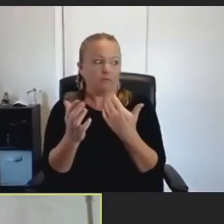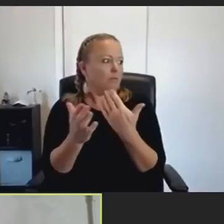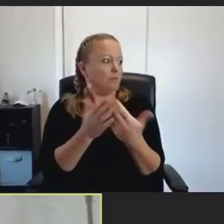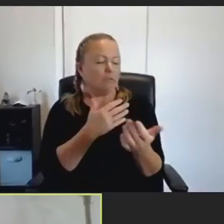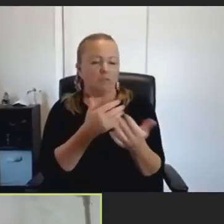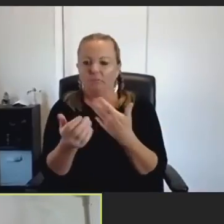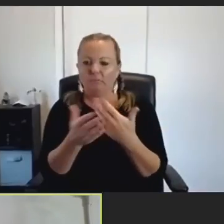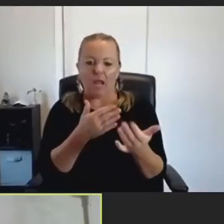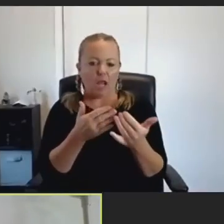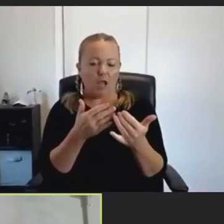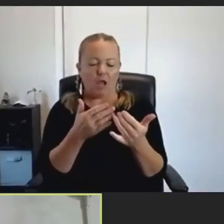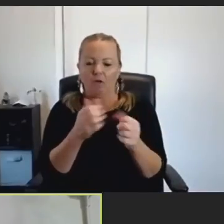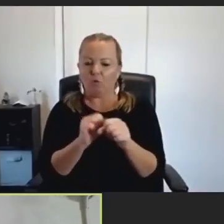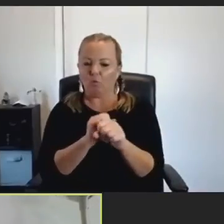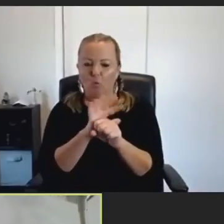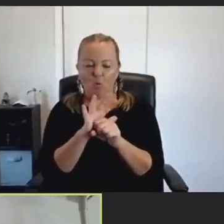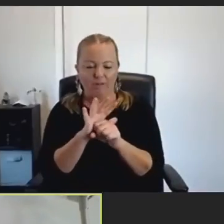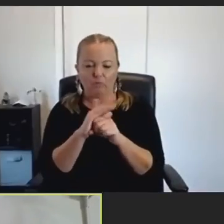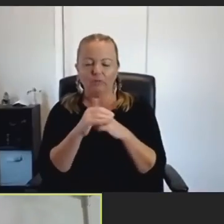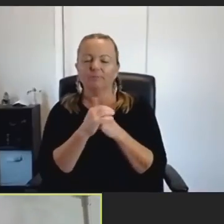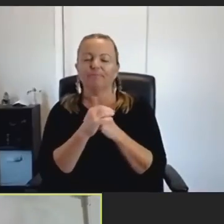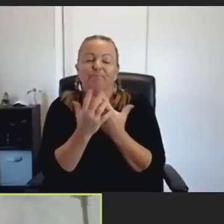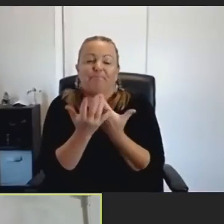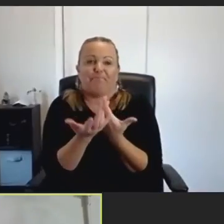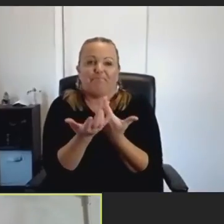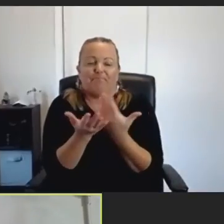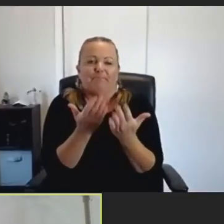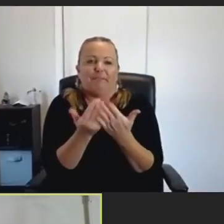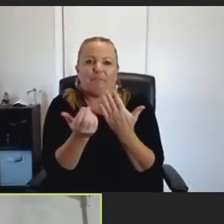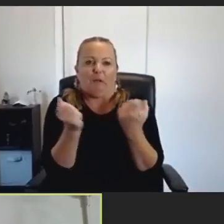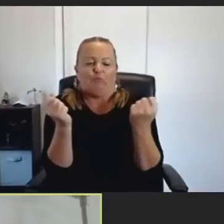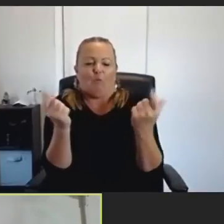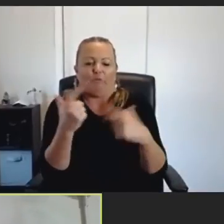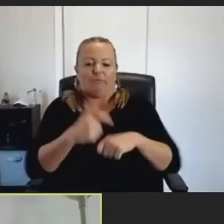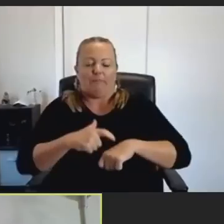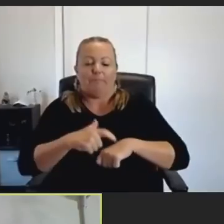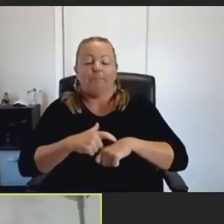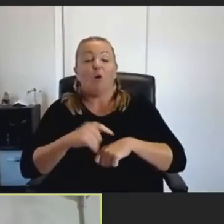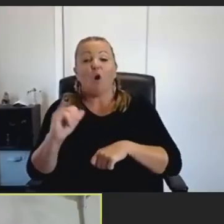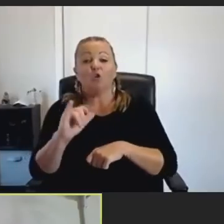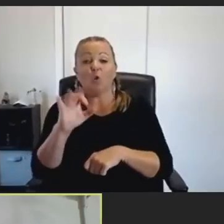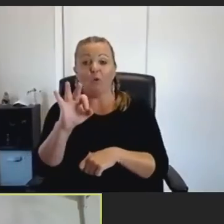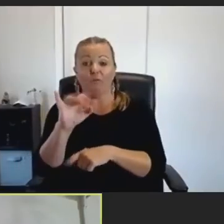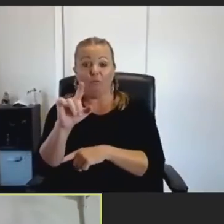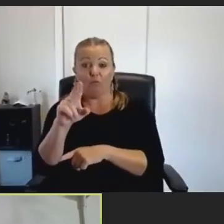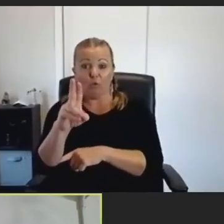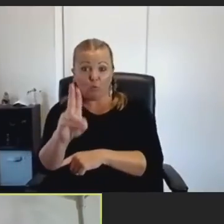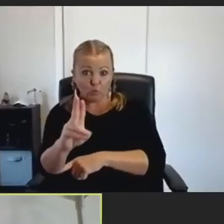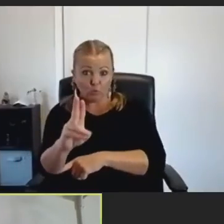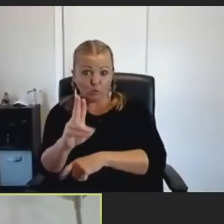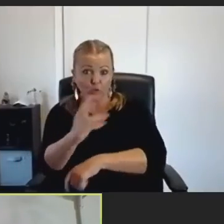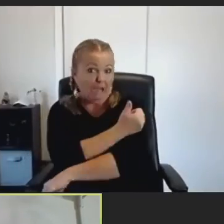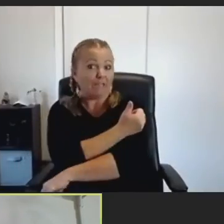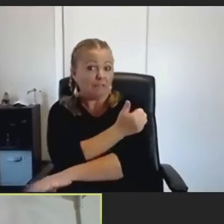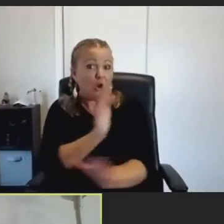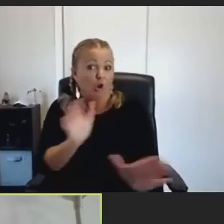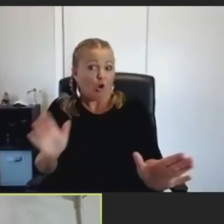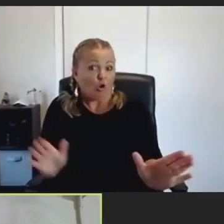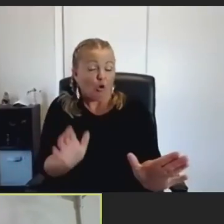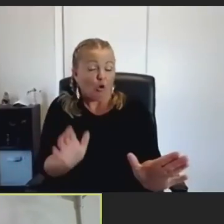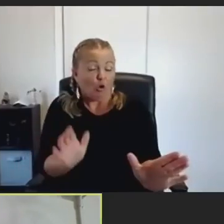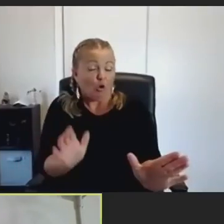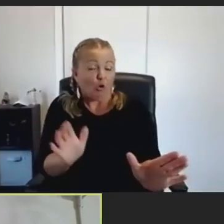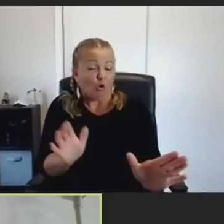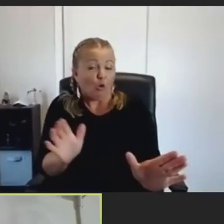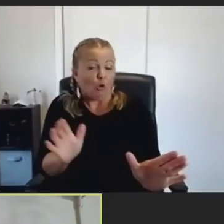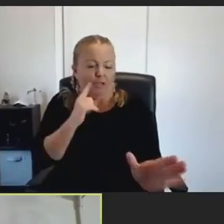it's coronavirus. The other thing I would encourage everybody to do is to get their flu shot. This fall, we anticipate that there will